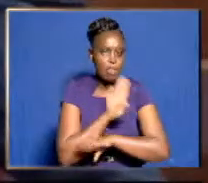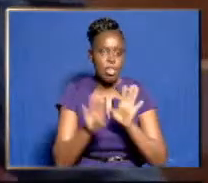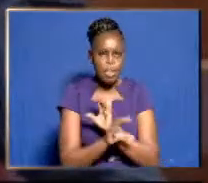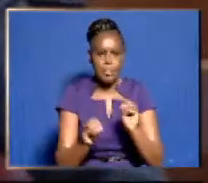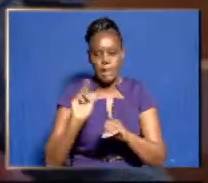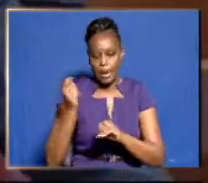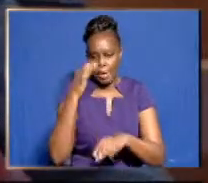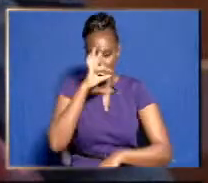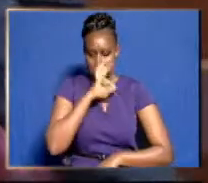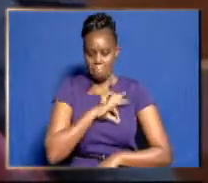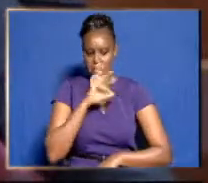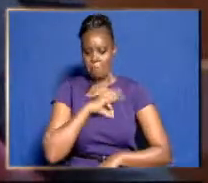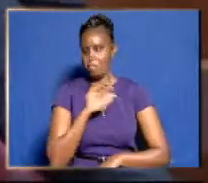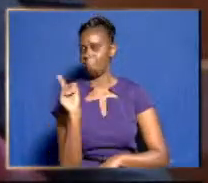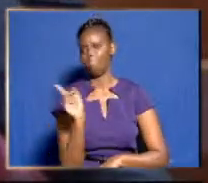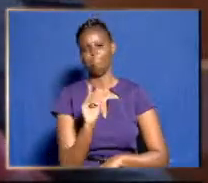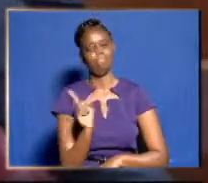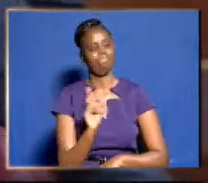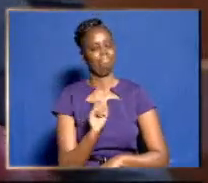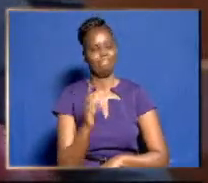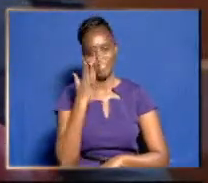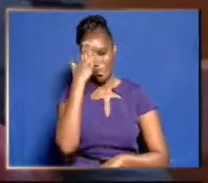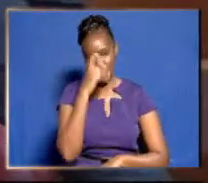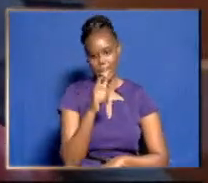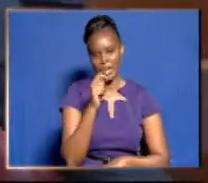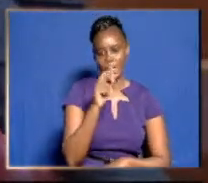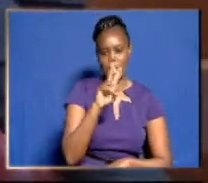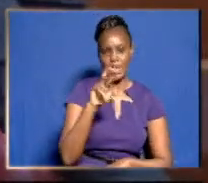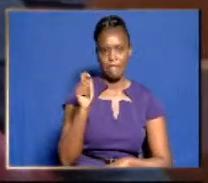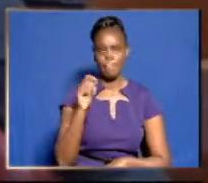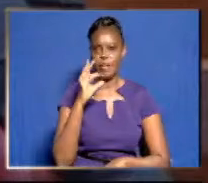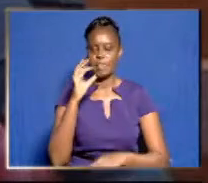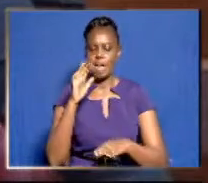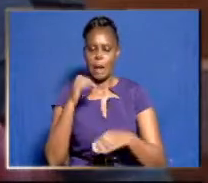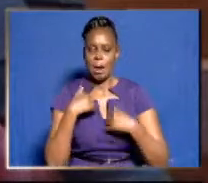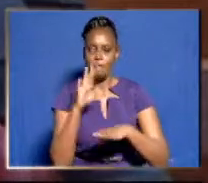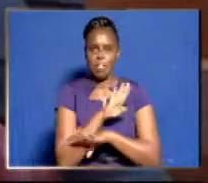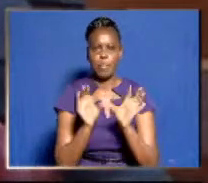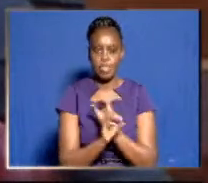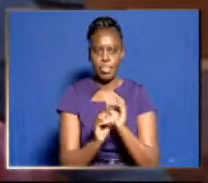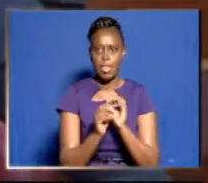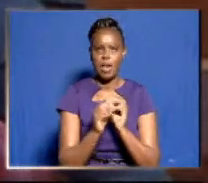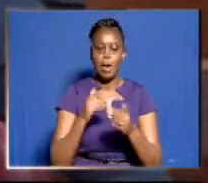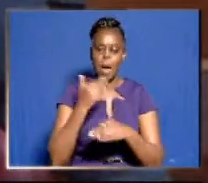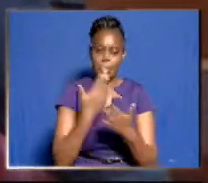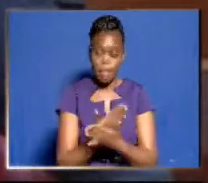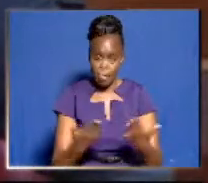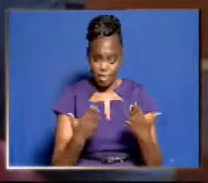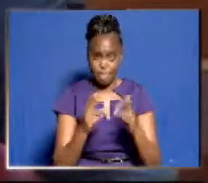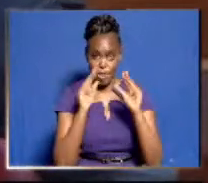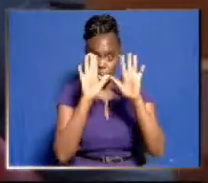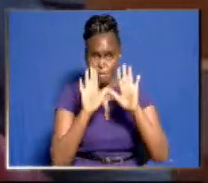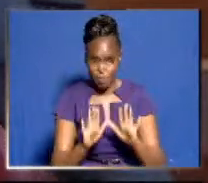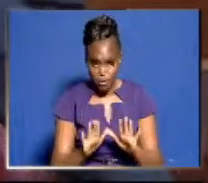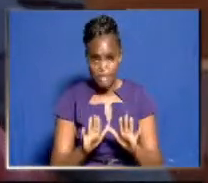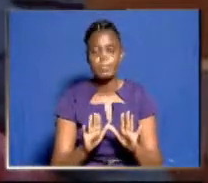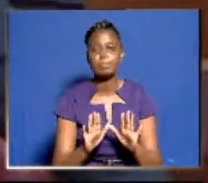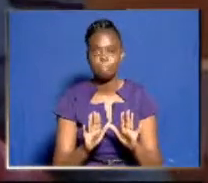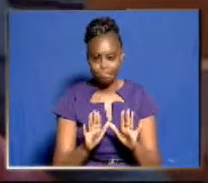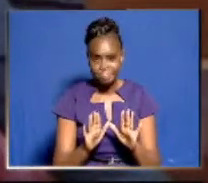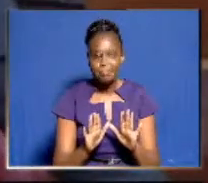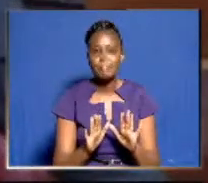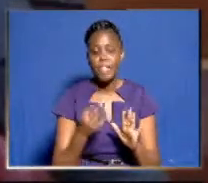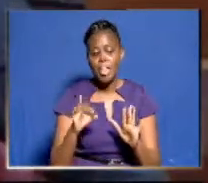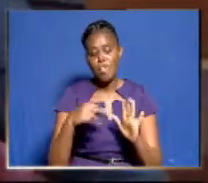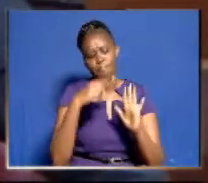the benefits of these TVETs because they are not equipped. The other matter, Honorable Speaker, which I think is critical, and we need to pick is, if